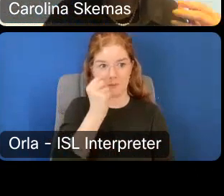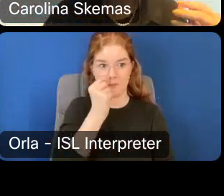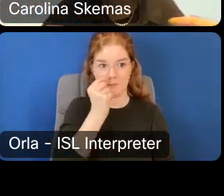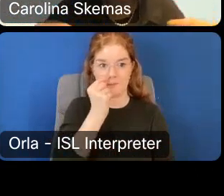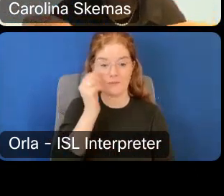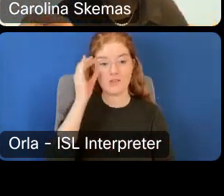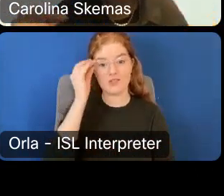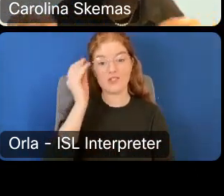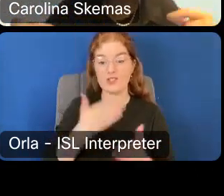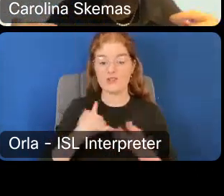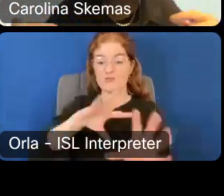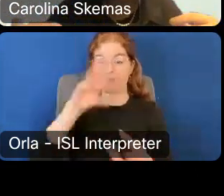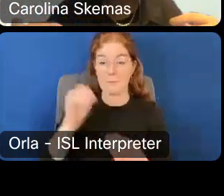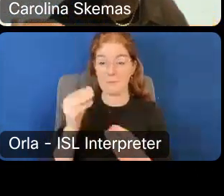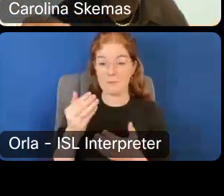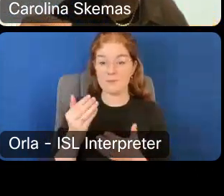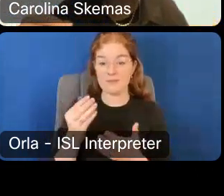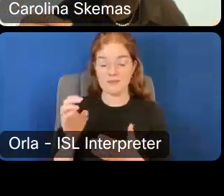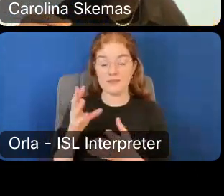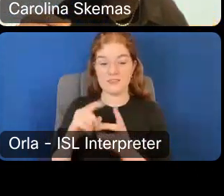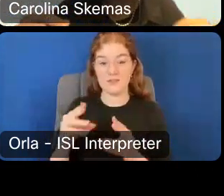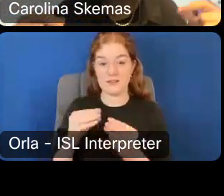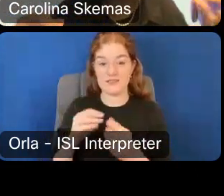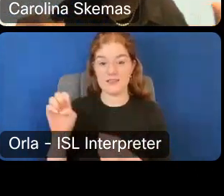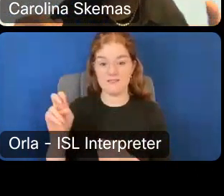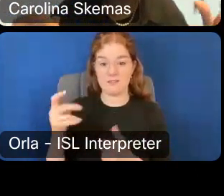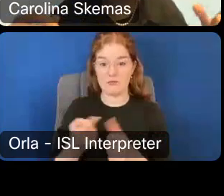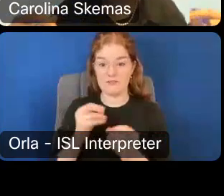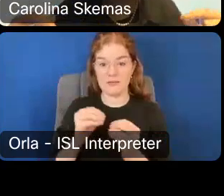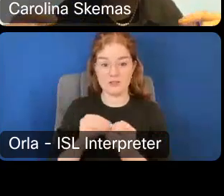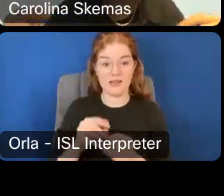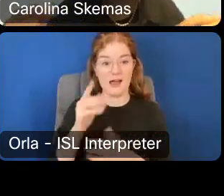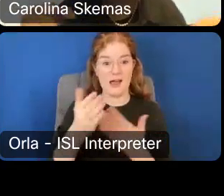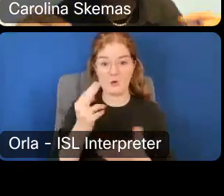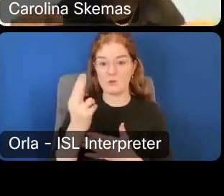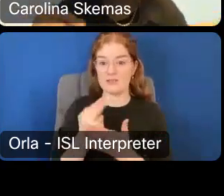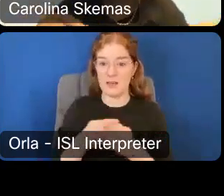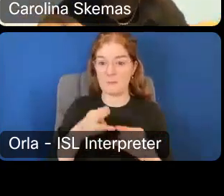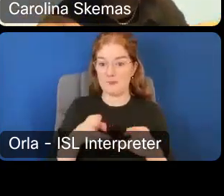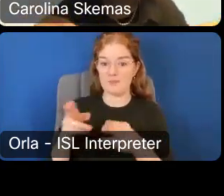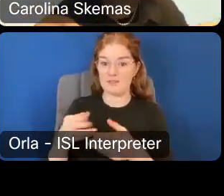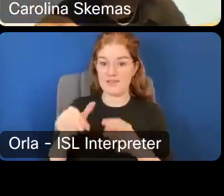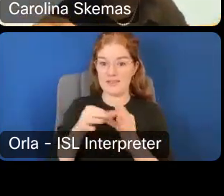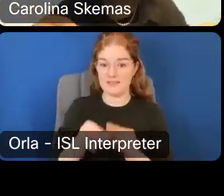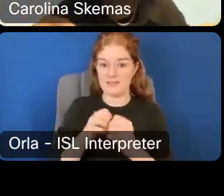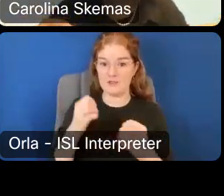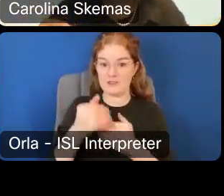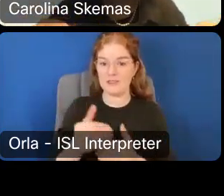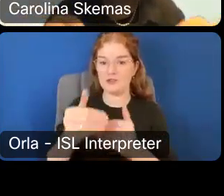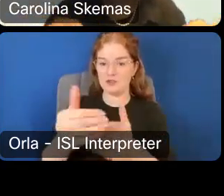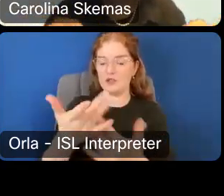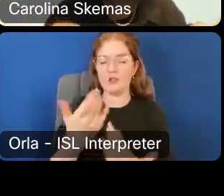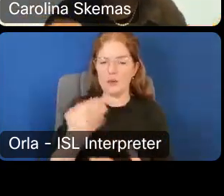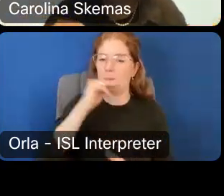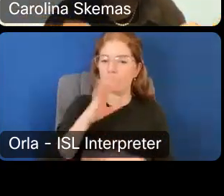this up into kind of the things that Eve already said and kind of how those design methods would apply at each stage, it's very important that